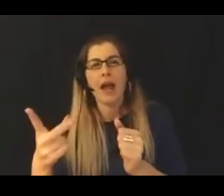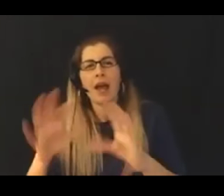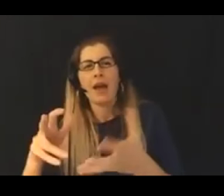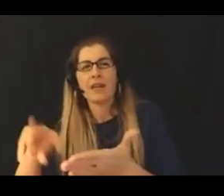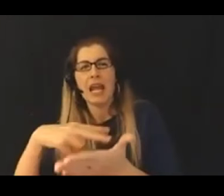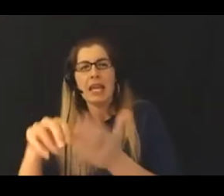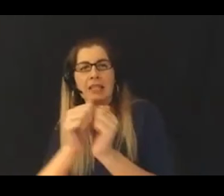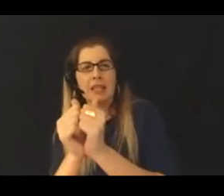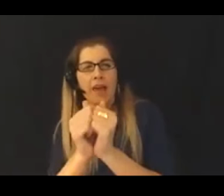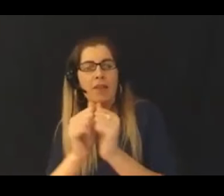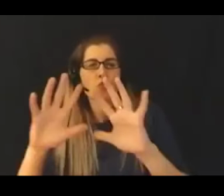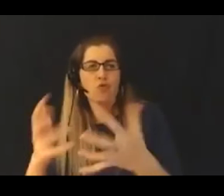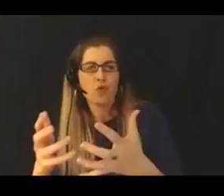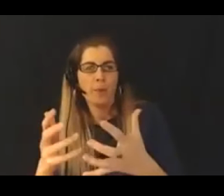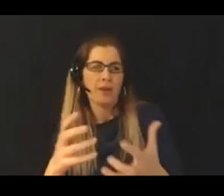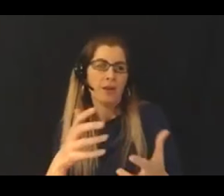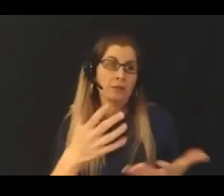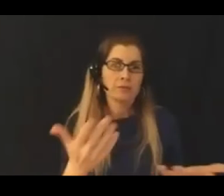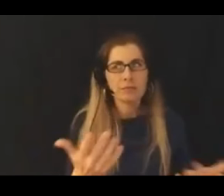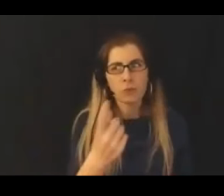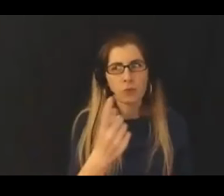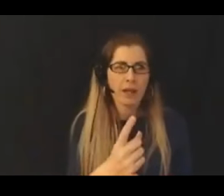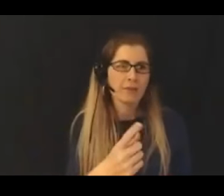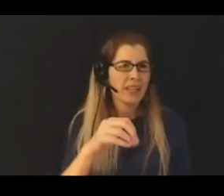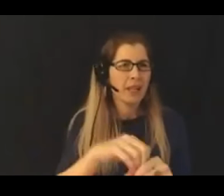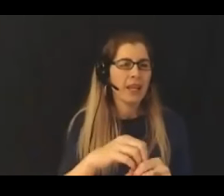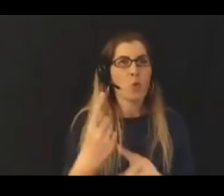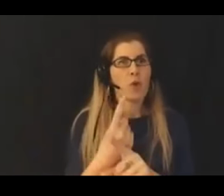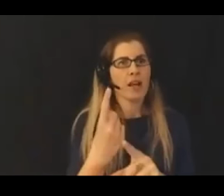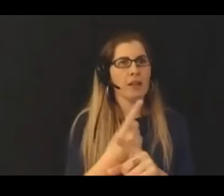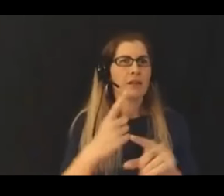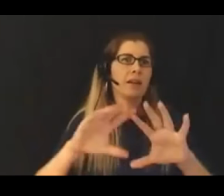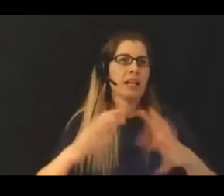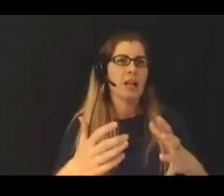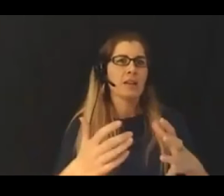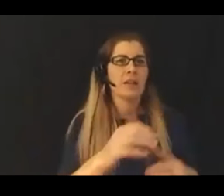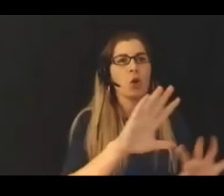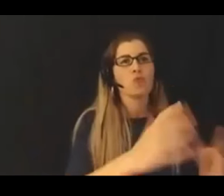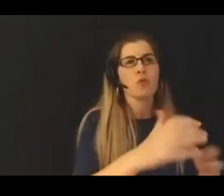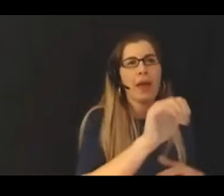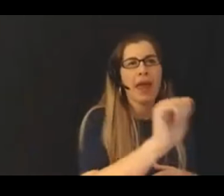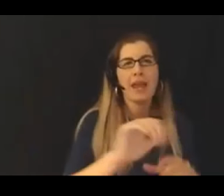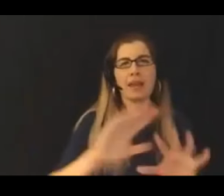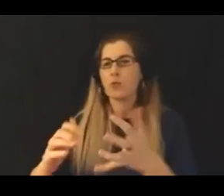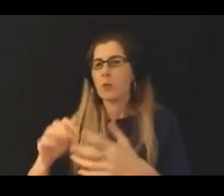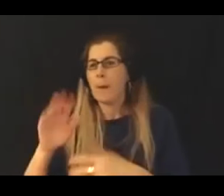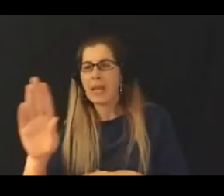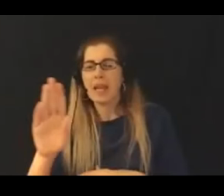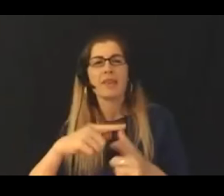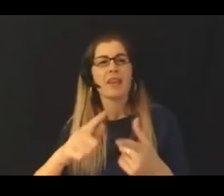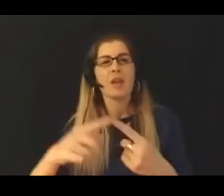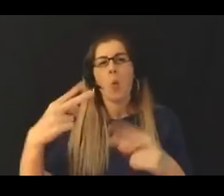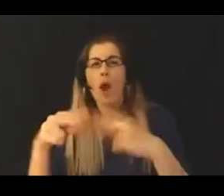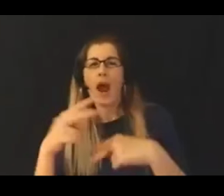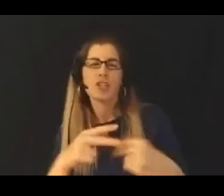together as a group, which again, in a traditional dance class, often you'll have group A go, group B go, and you get to enjoy watching each other, clapping,